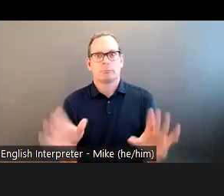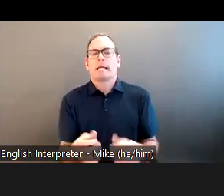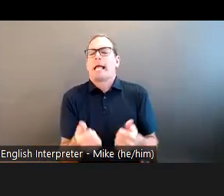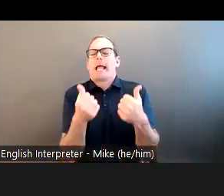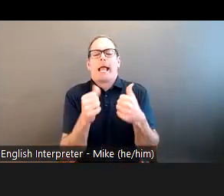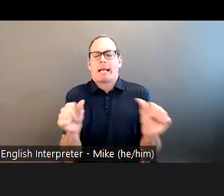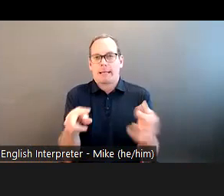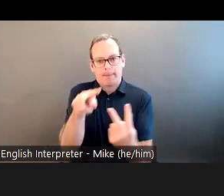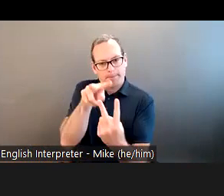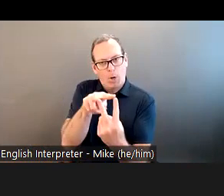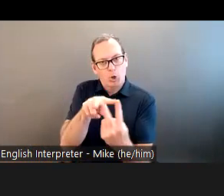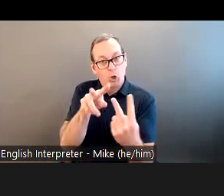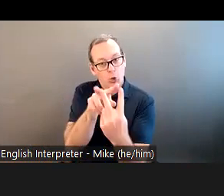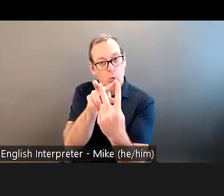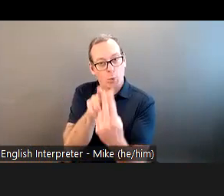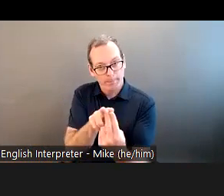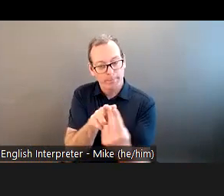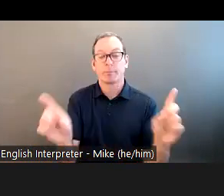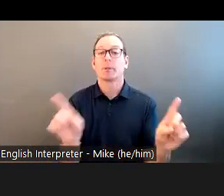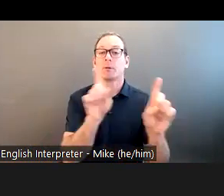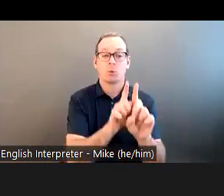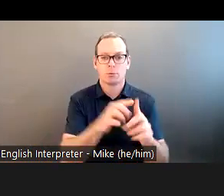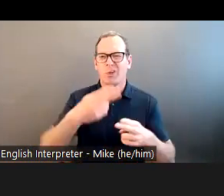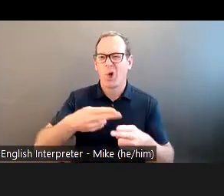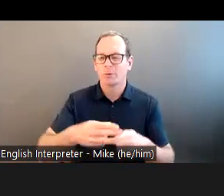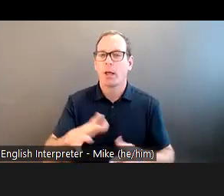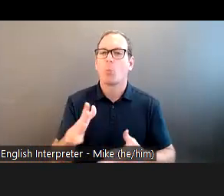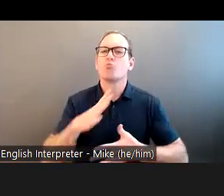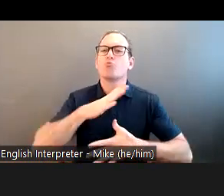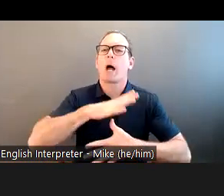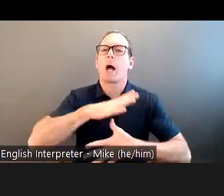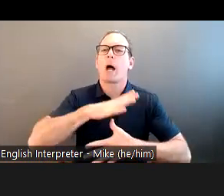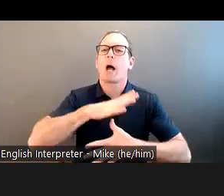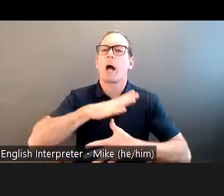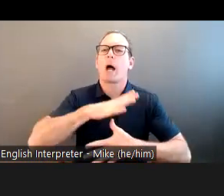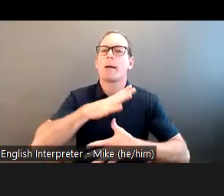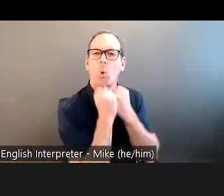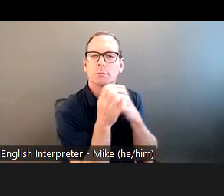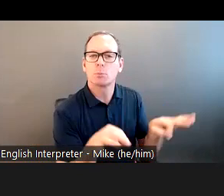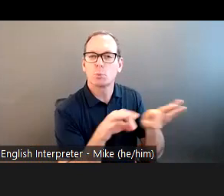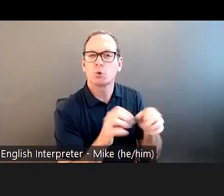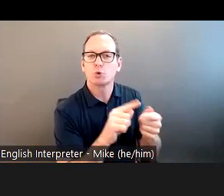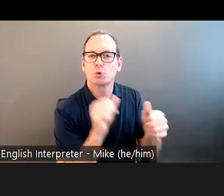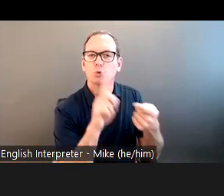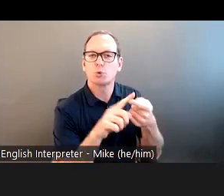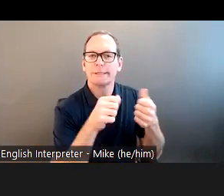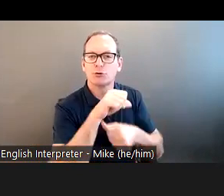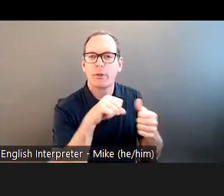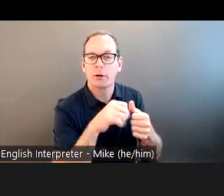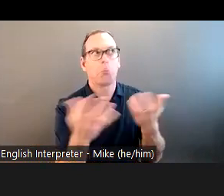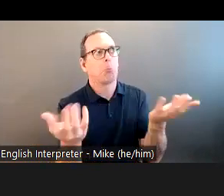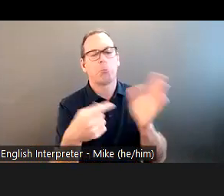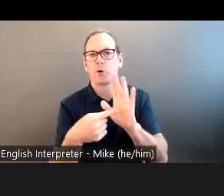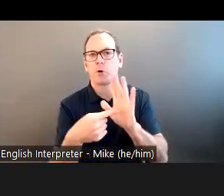a year, who are of primary importance in one another's lives. So that might be a mother and a daughter. That